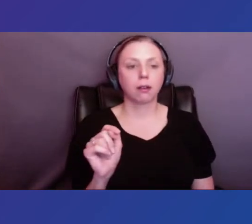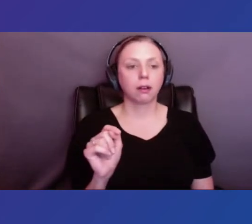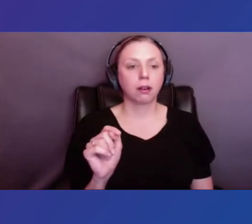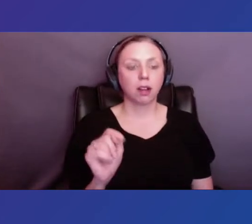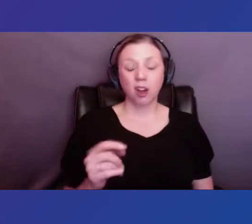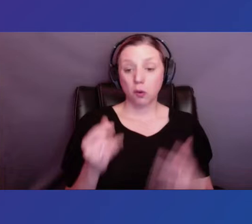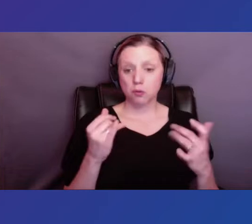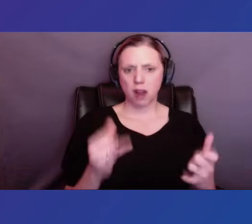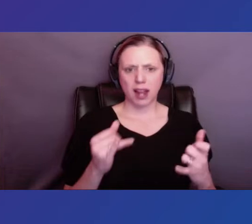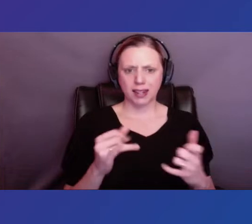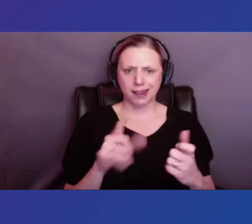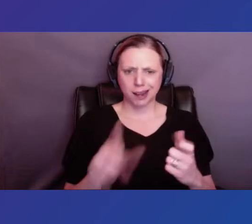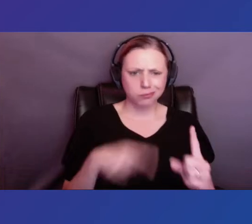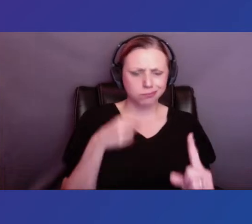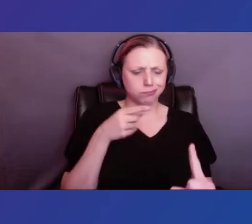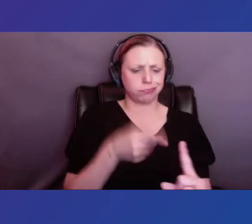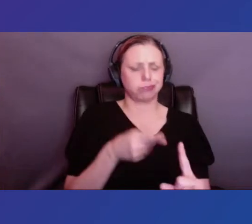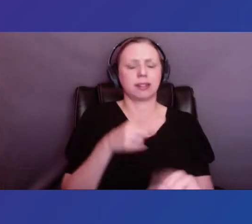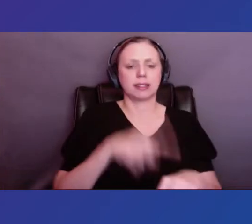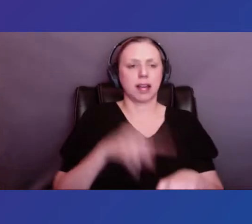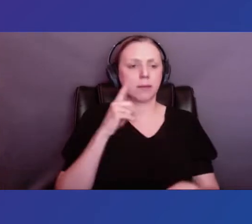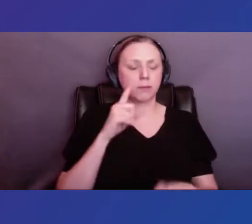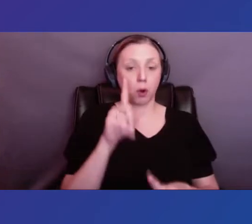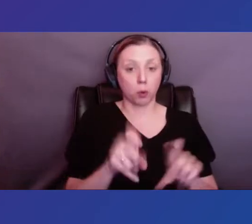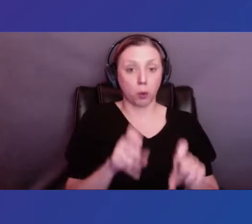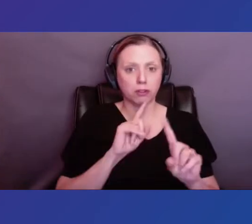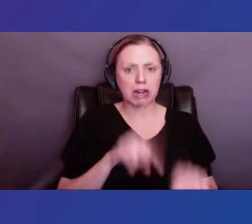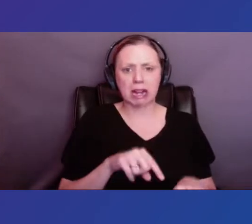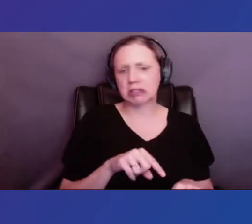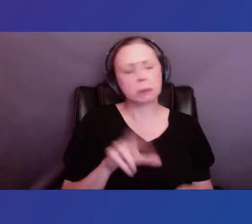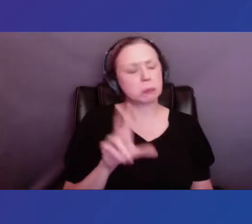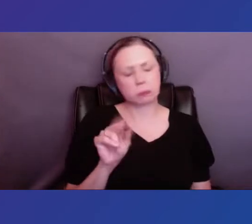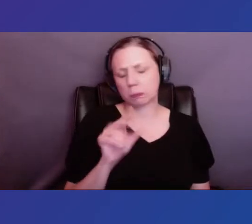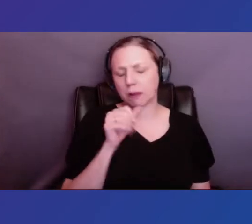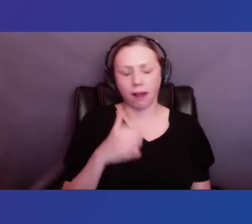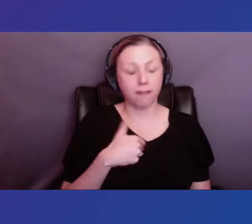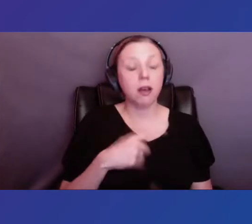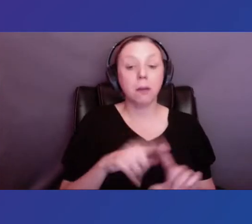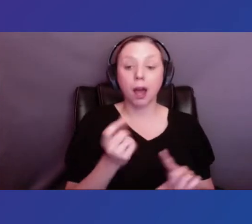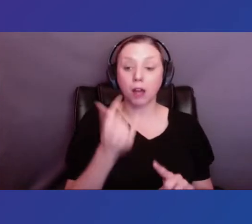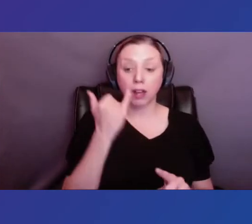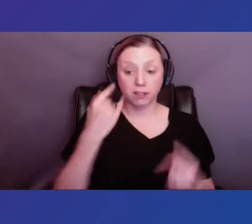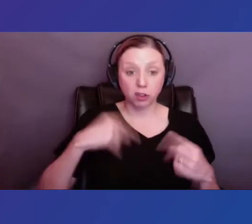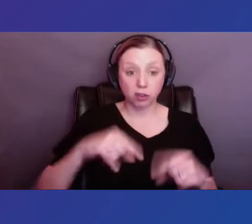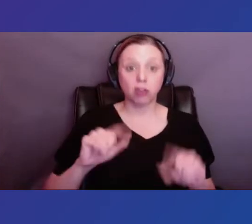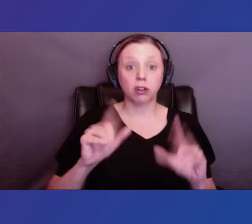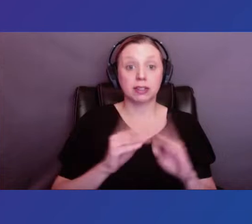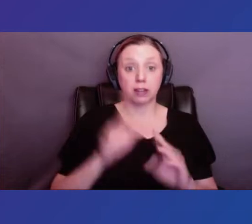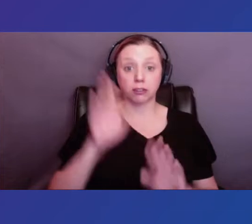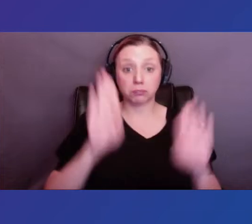designated time for Q&A. However, the panel is accepting questions that come in during the session.